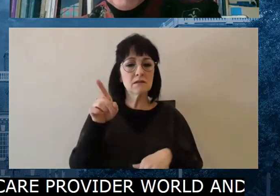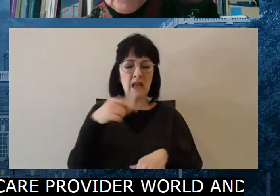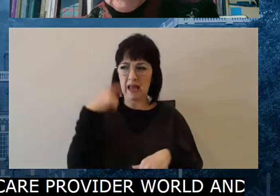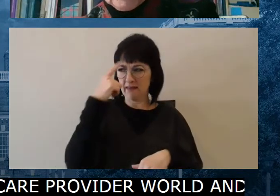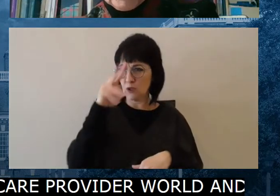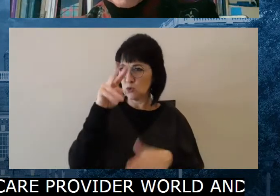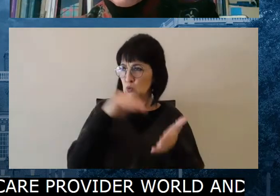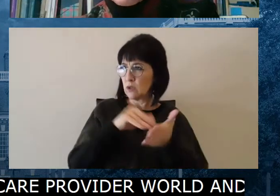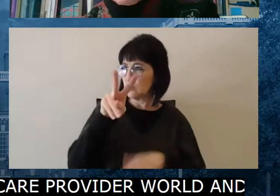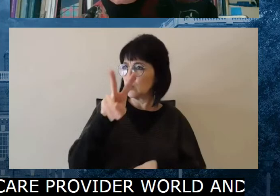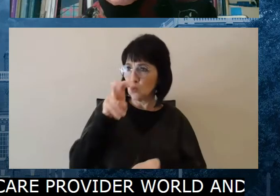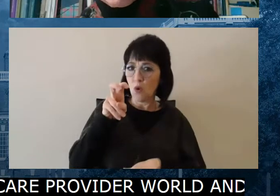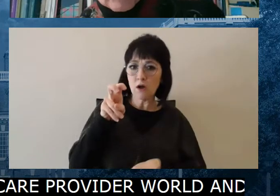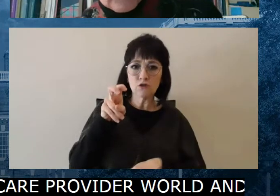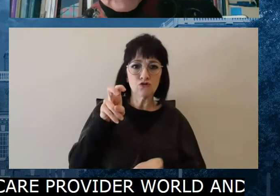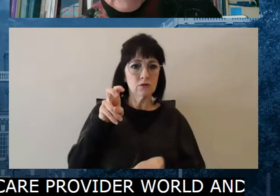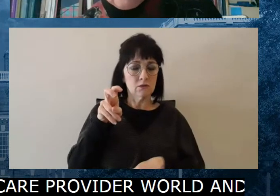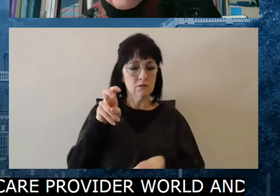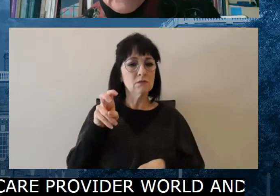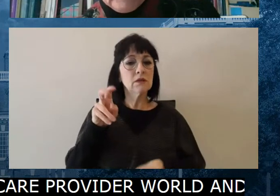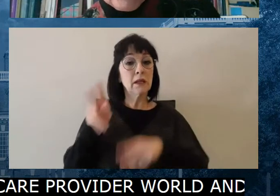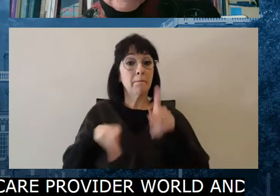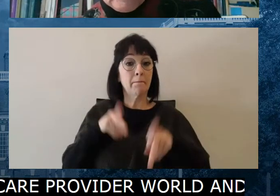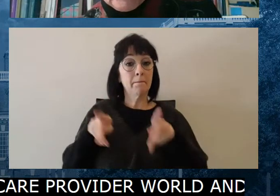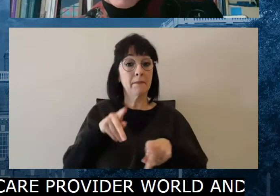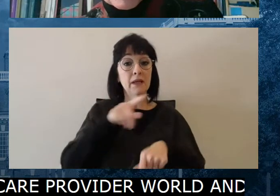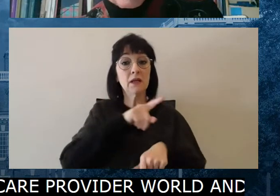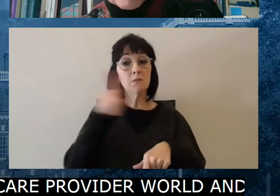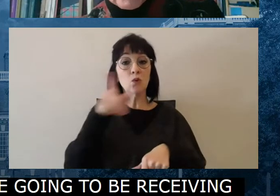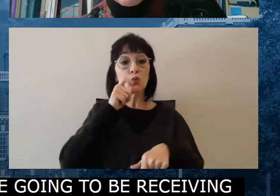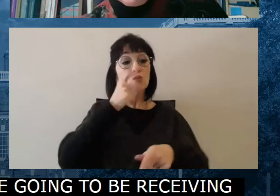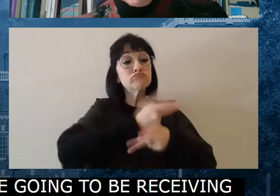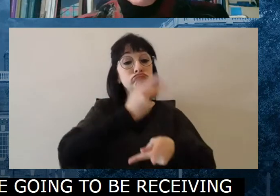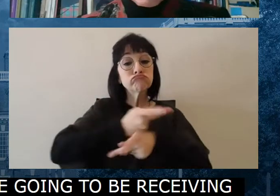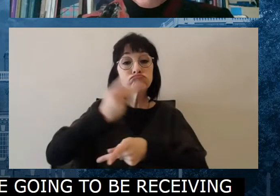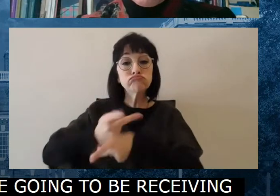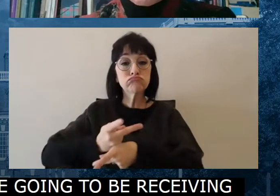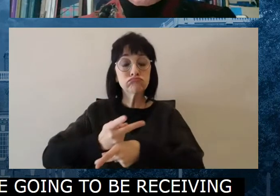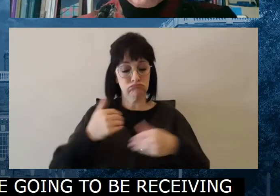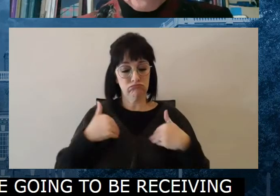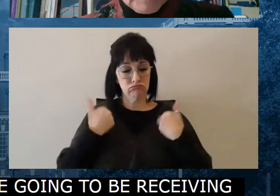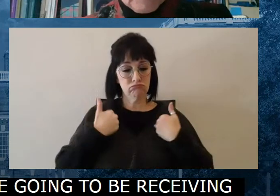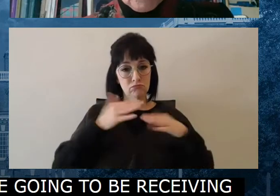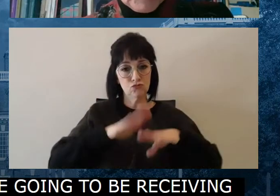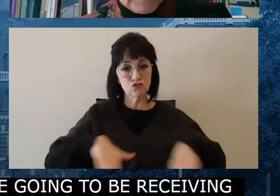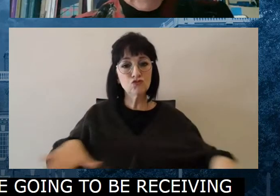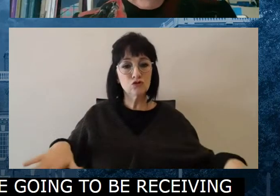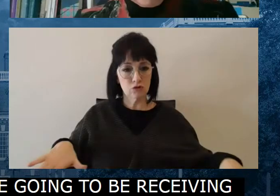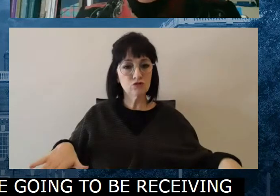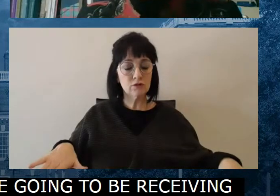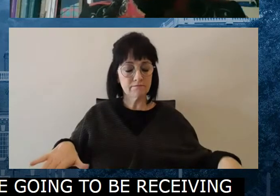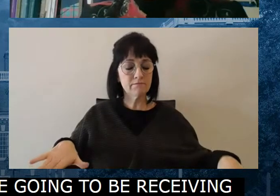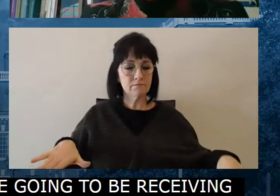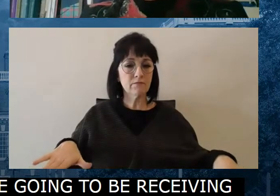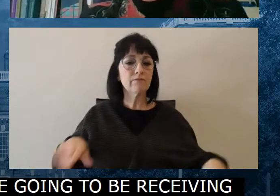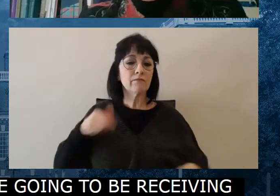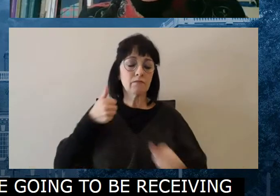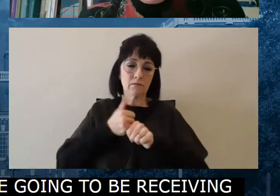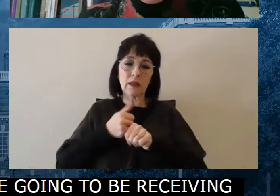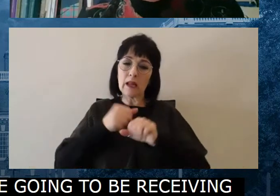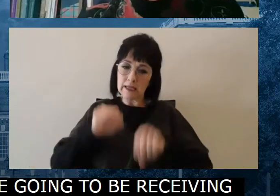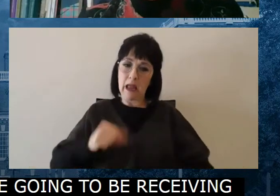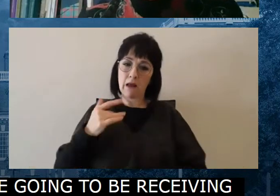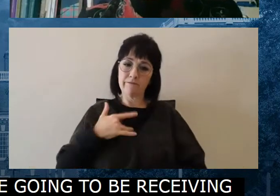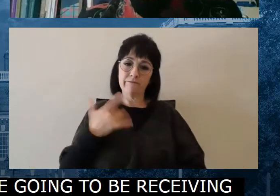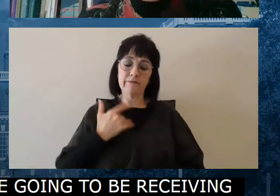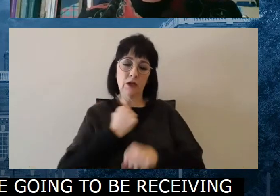more people who are interacting with the children in our lives and students of all ages will be protected because of the efforts